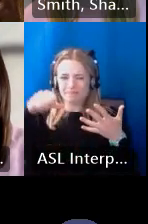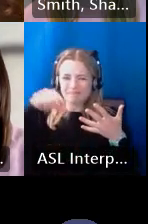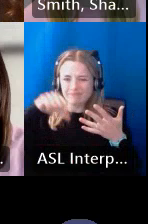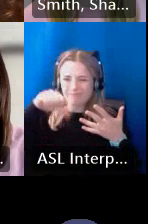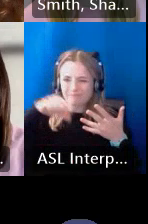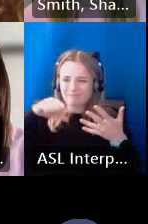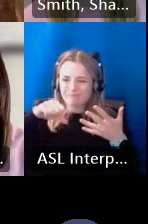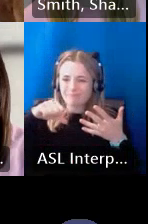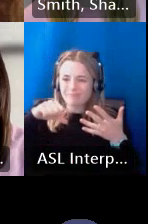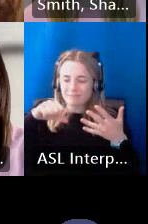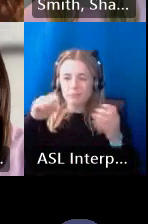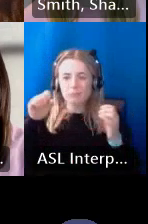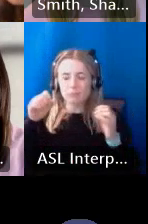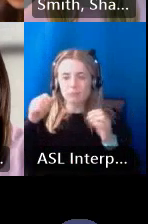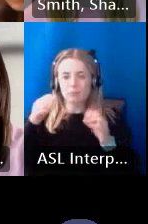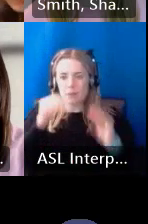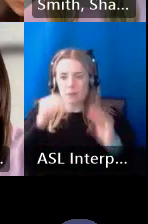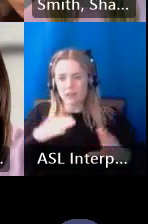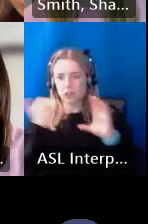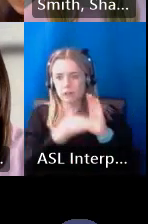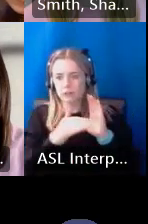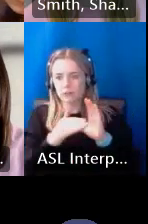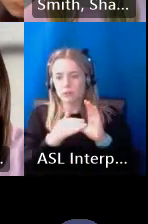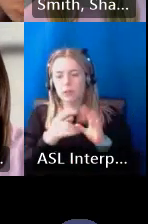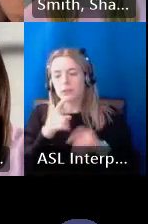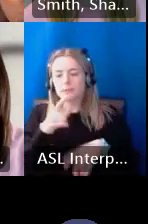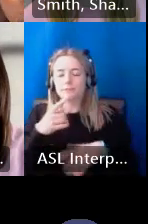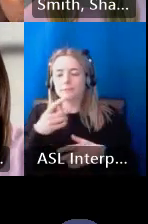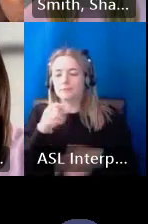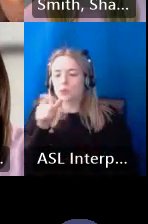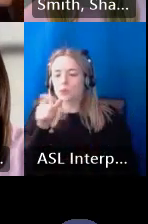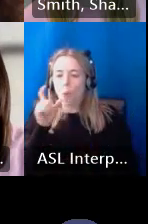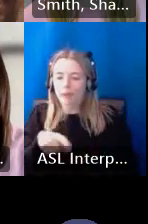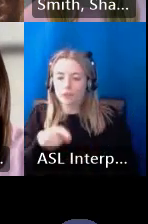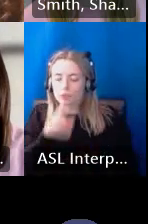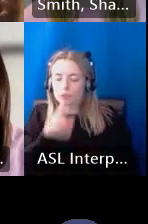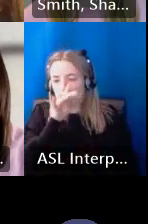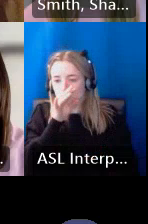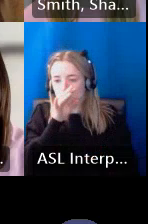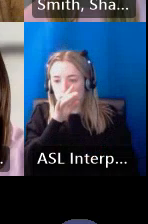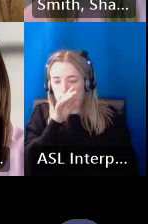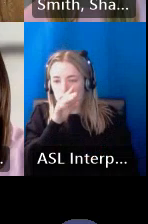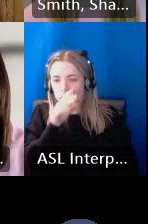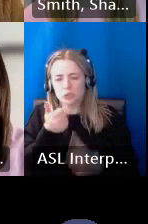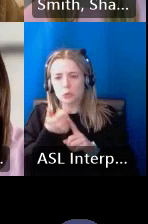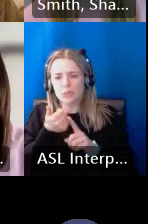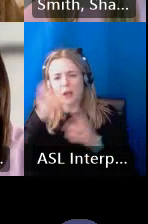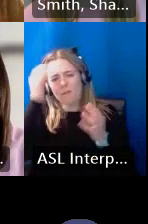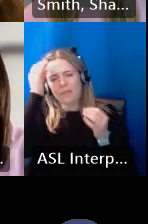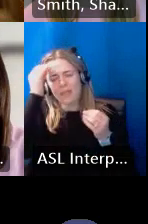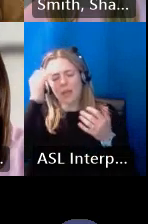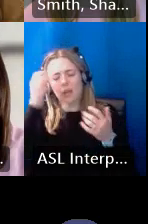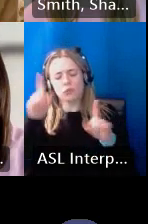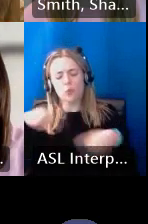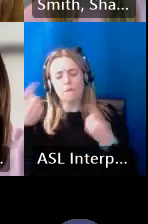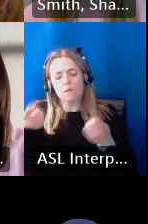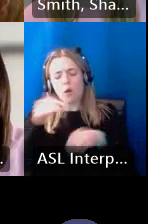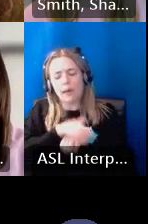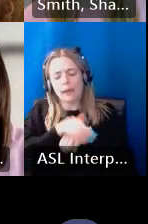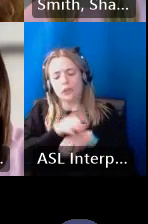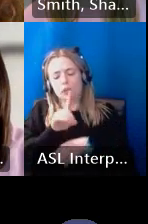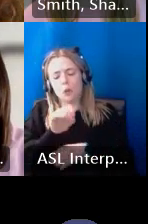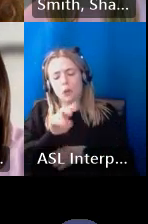And again, no need for us to have a conversation about it unless someone wants to share. But I want to make sure,